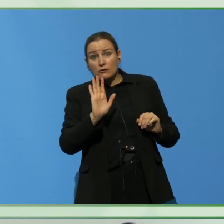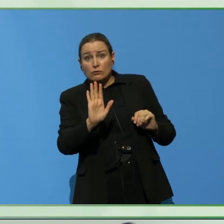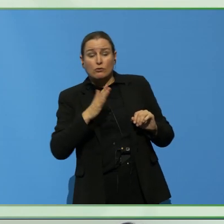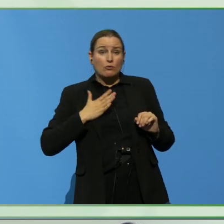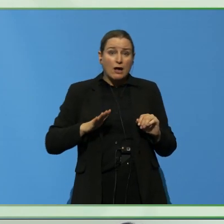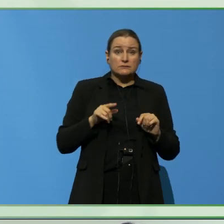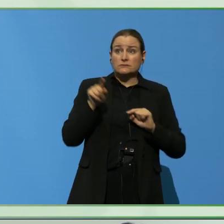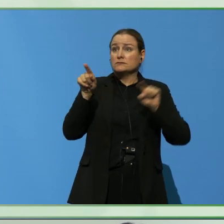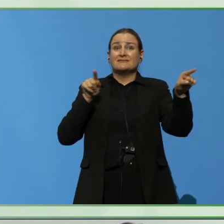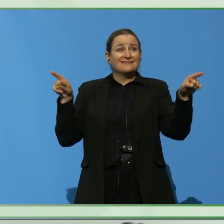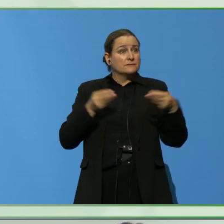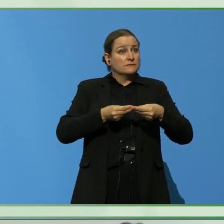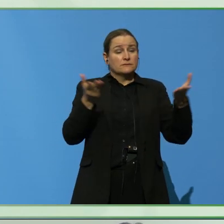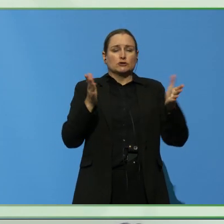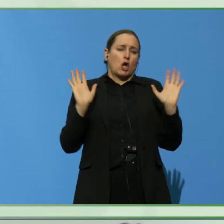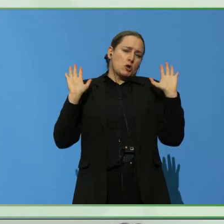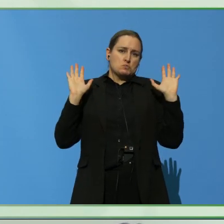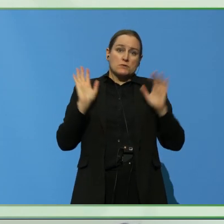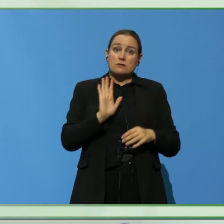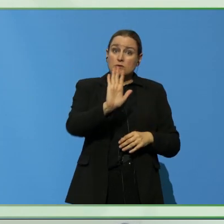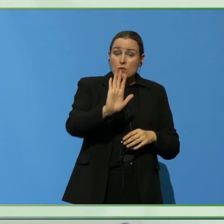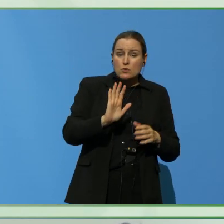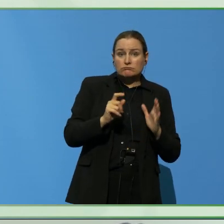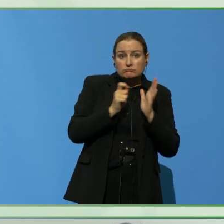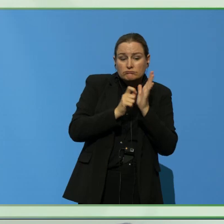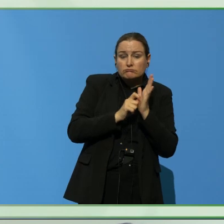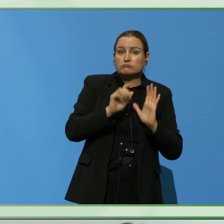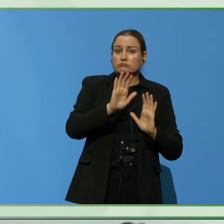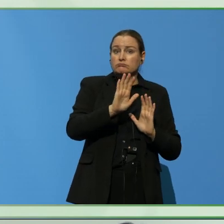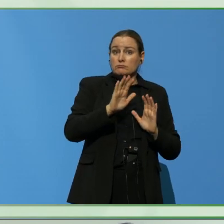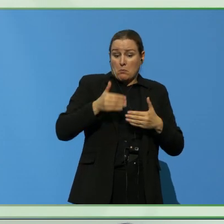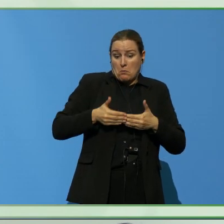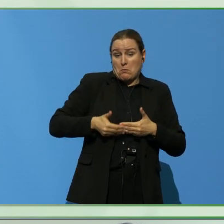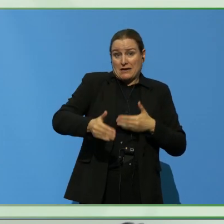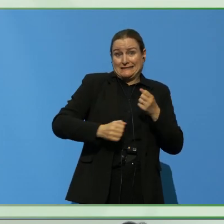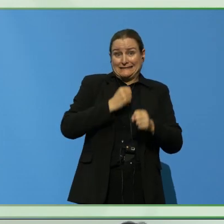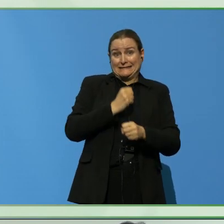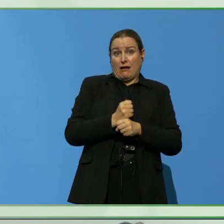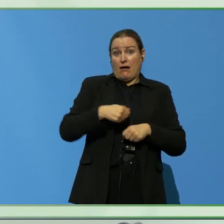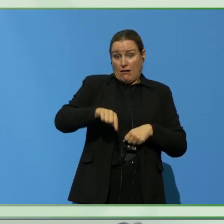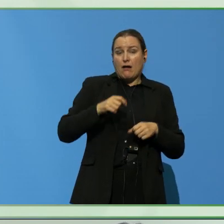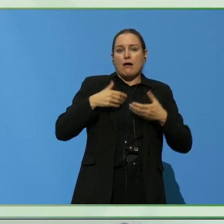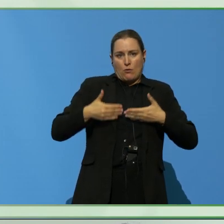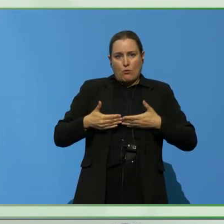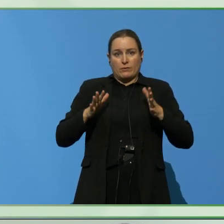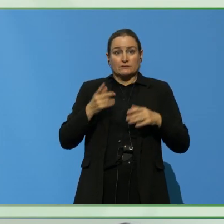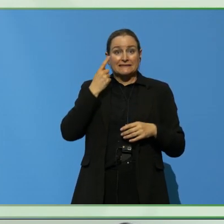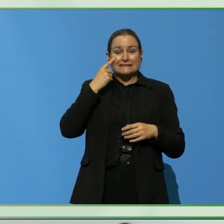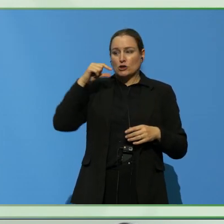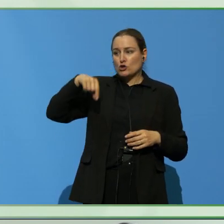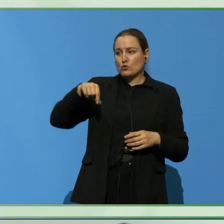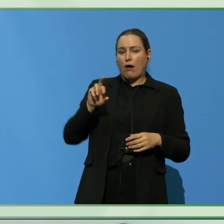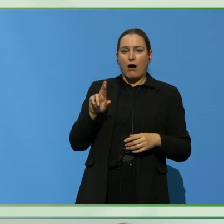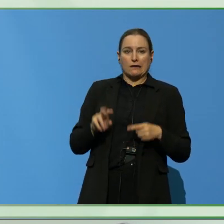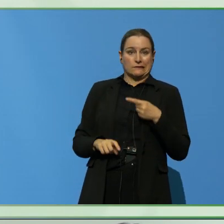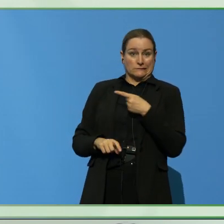B2C. Applications for our 2026 program are opening this spring. You can scan the QR code on the